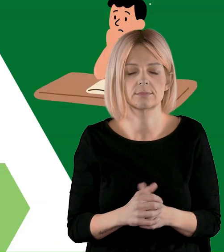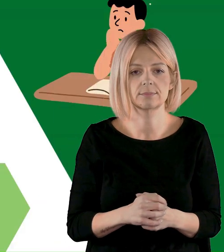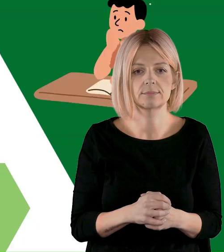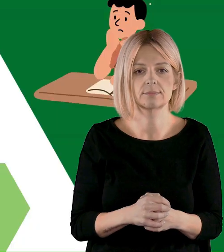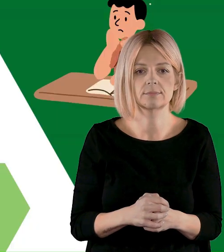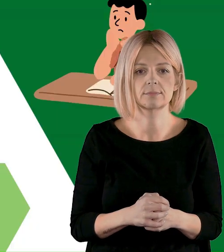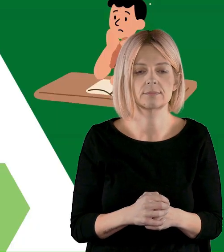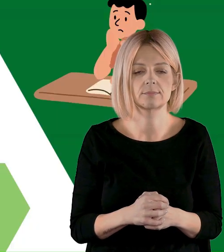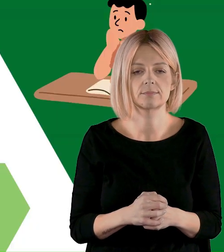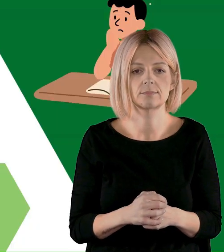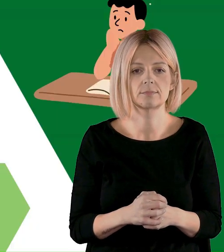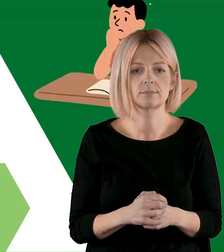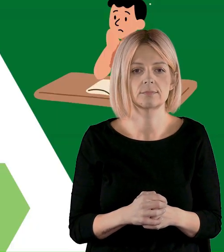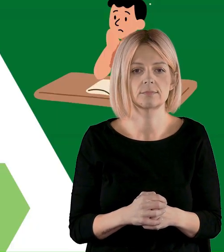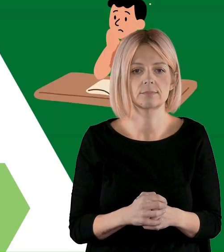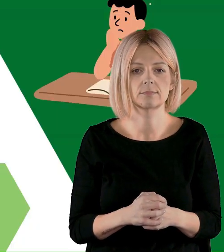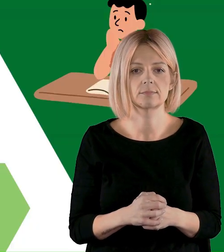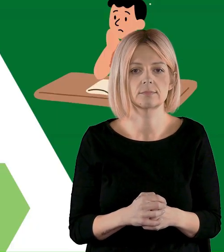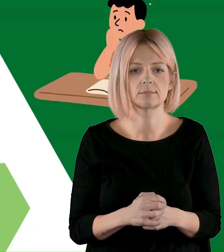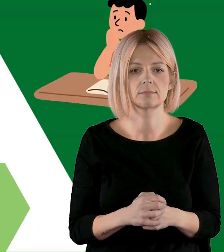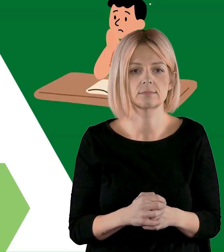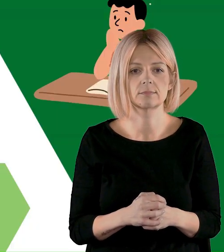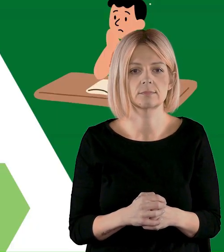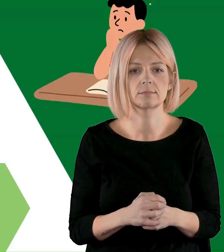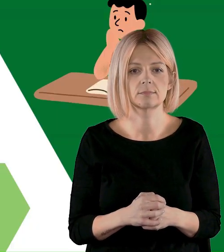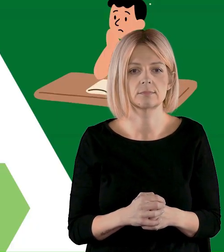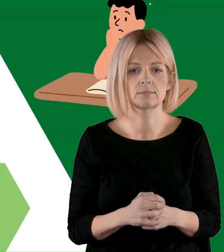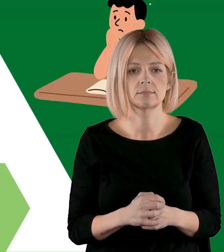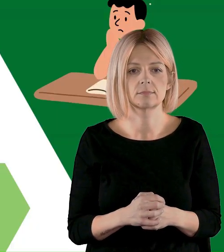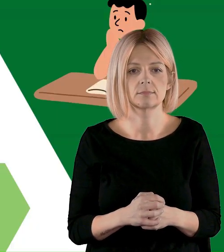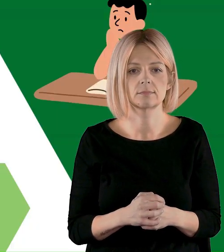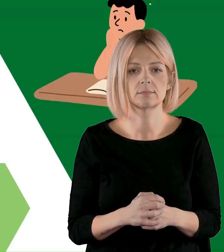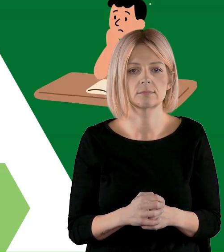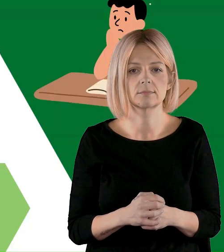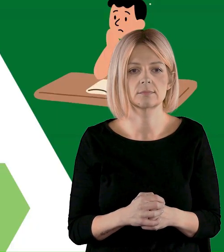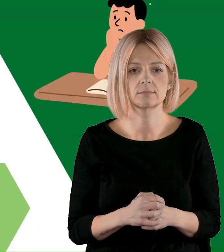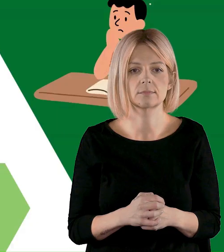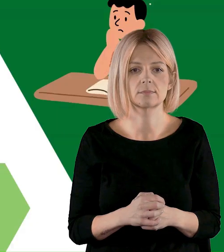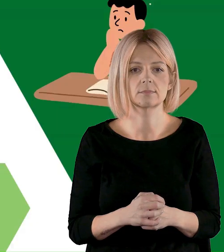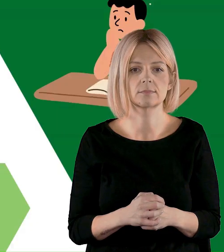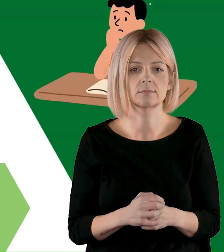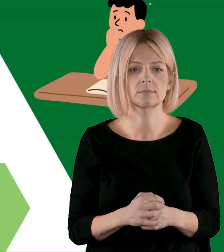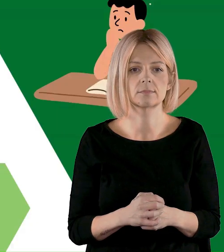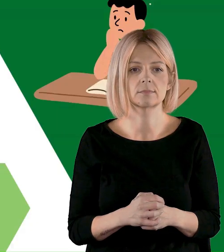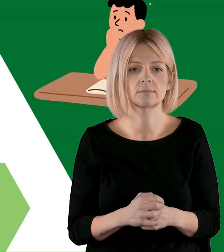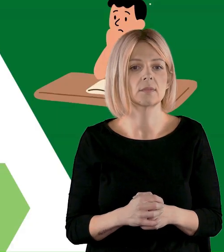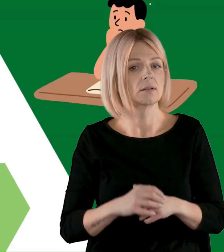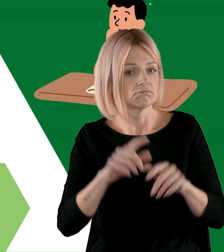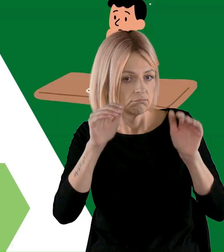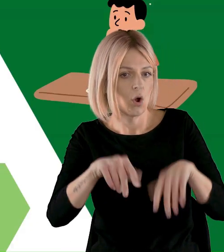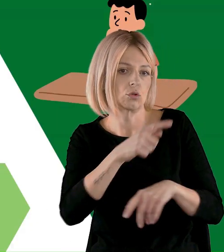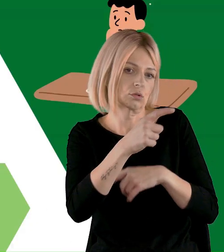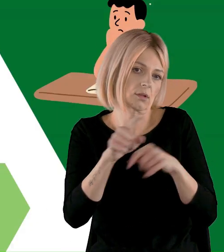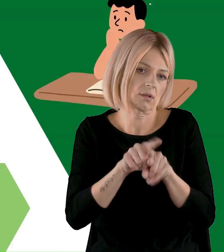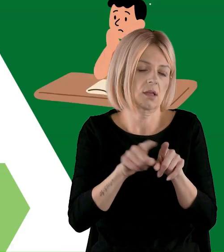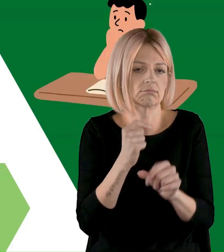for deaf and hard of hearing learners, and also you can learn